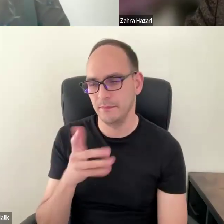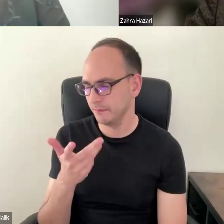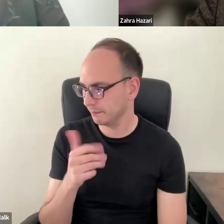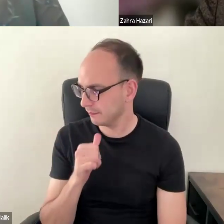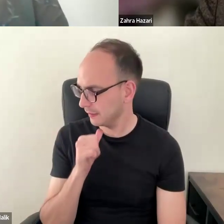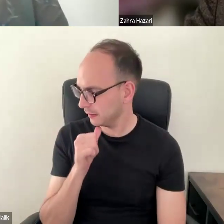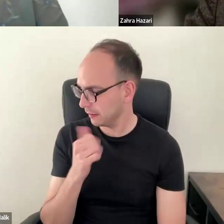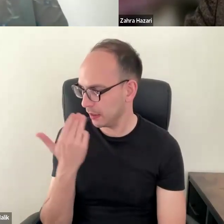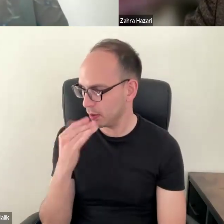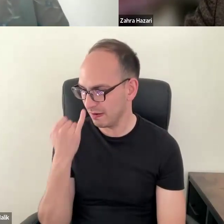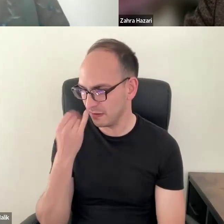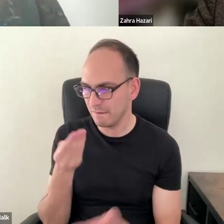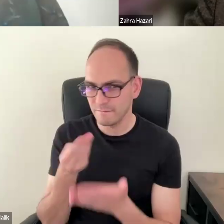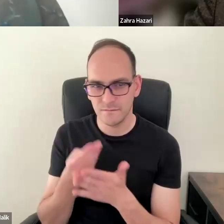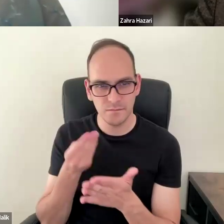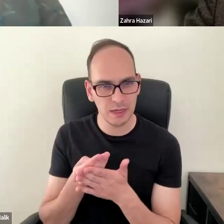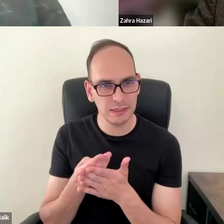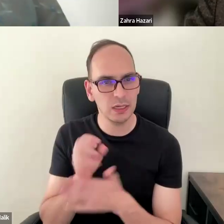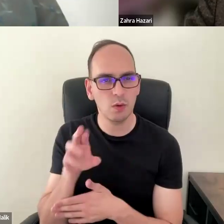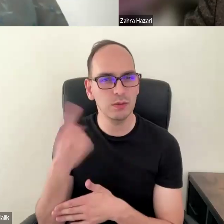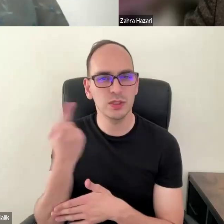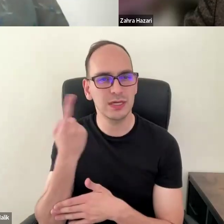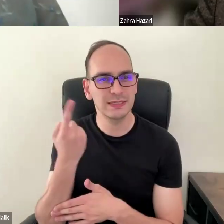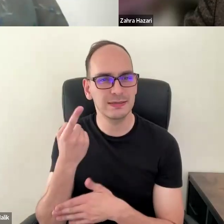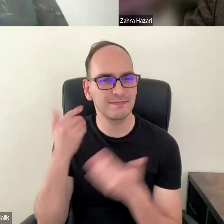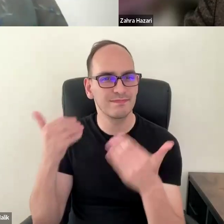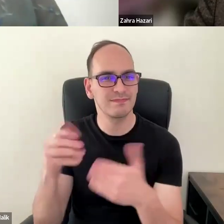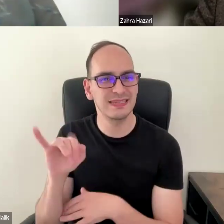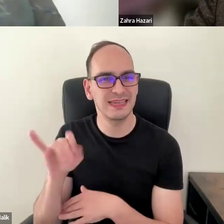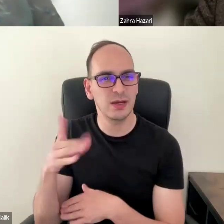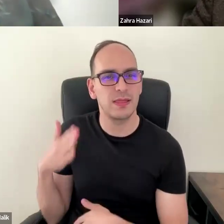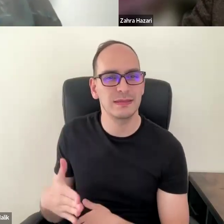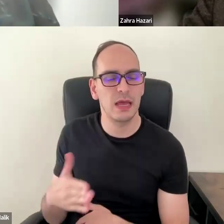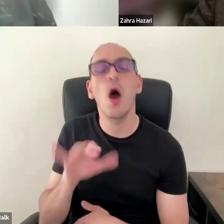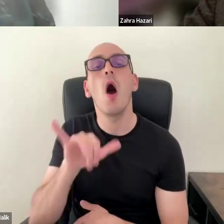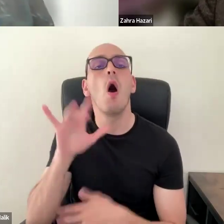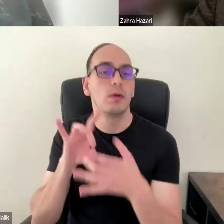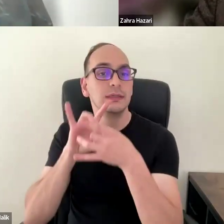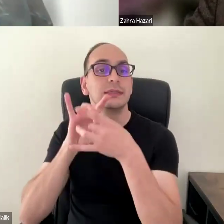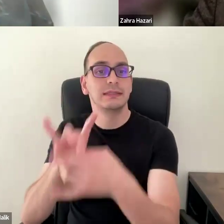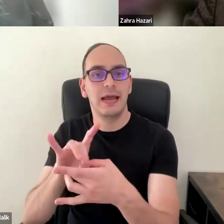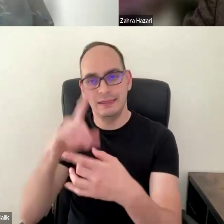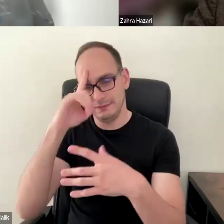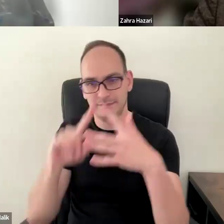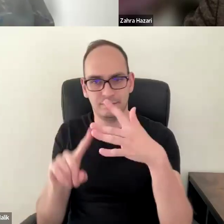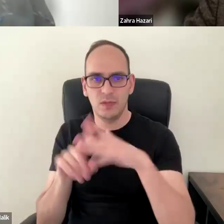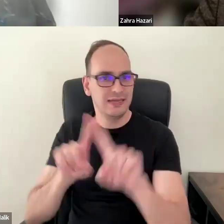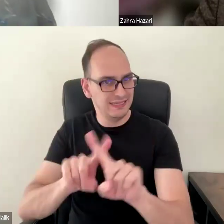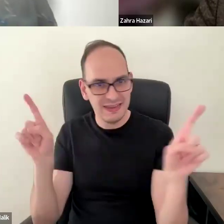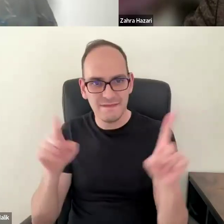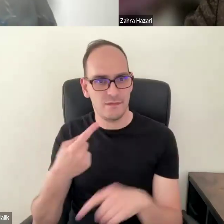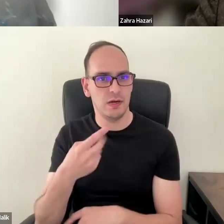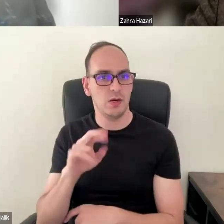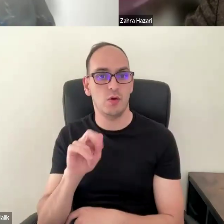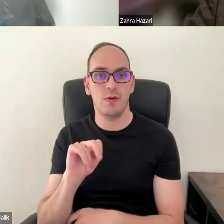actually, I don't even know if that was a funding source or something we just did on the side. Oh, that was tied to, a completely different grant